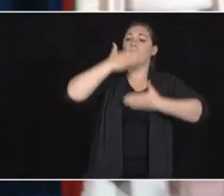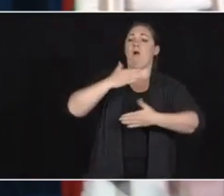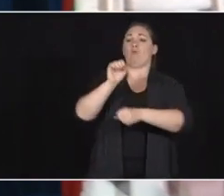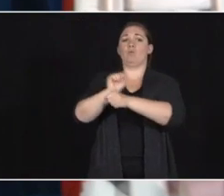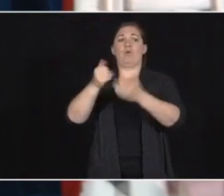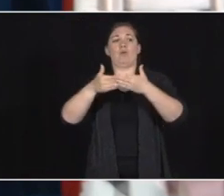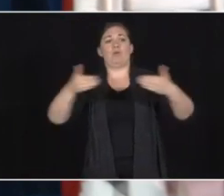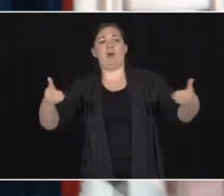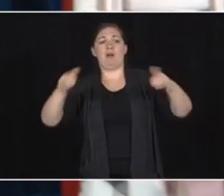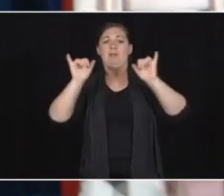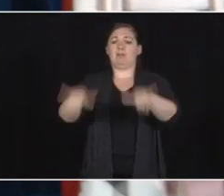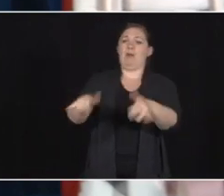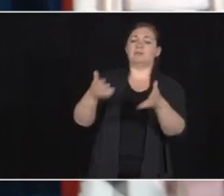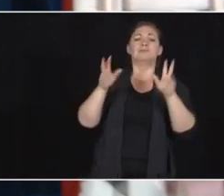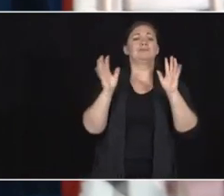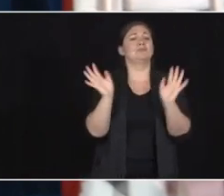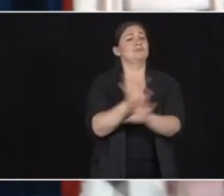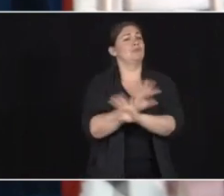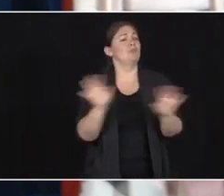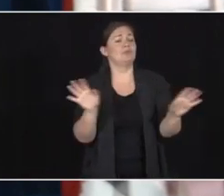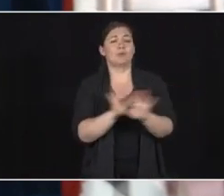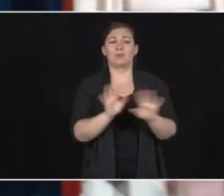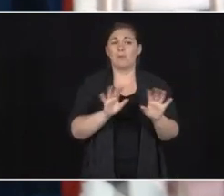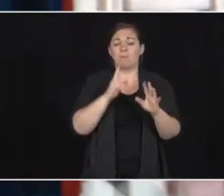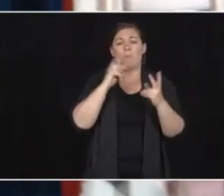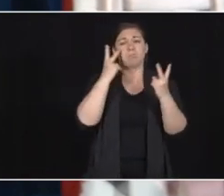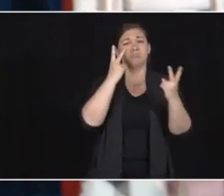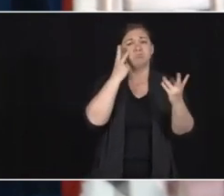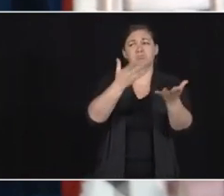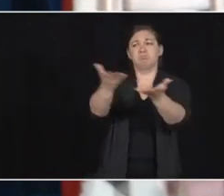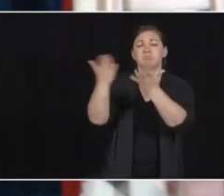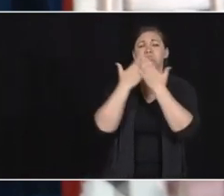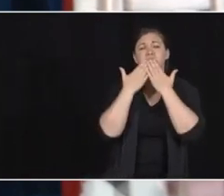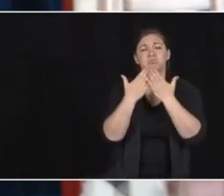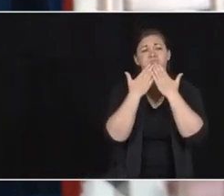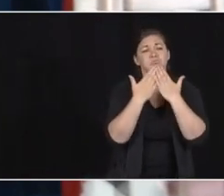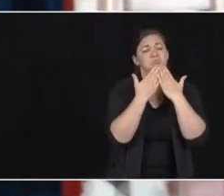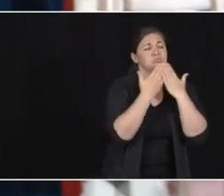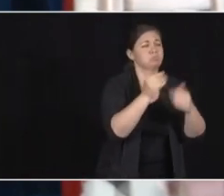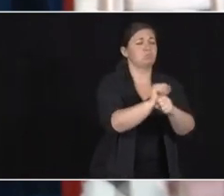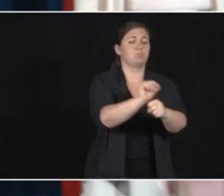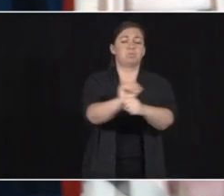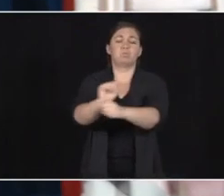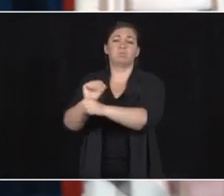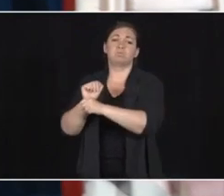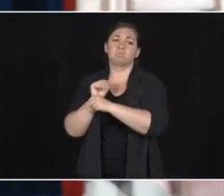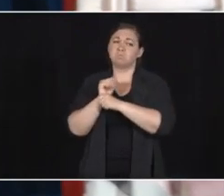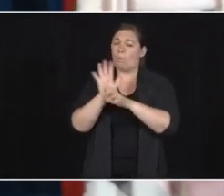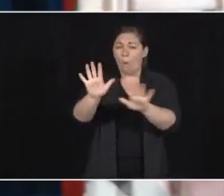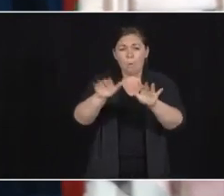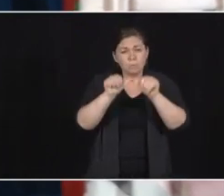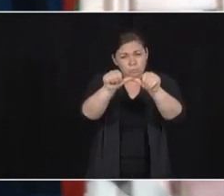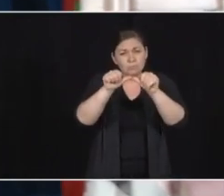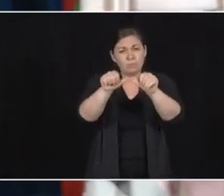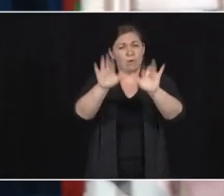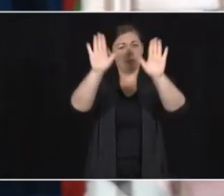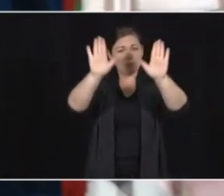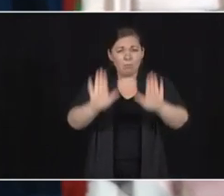workers that I've met and I've seen. I just want to thank them for doing an incredible job keep doing an incredible job.